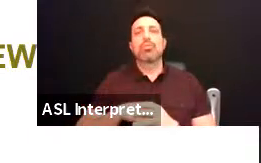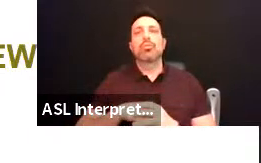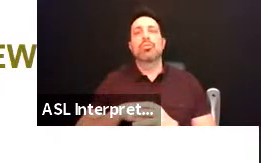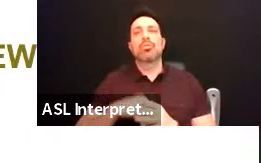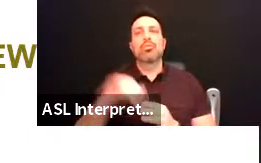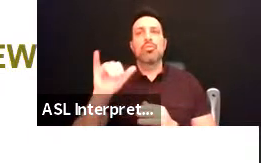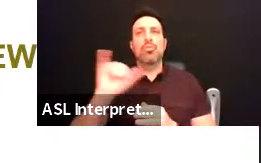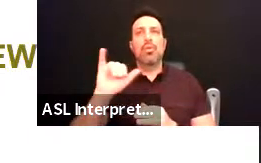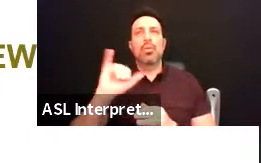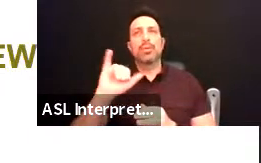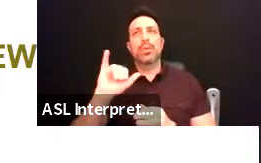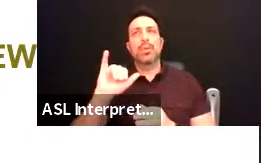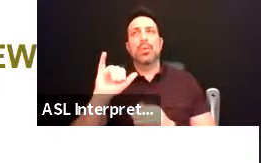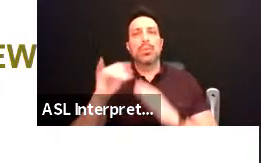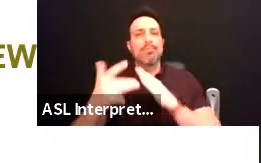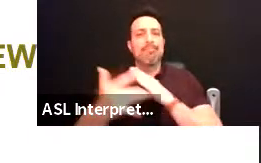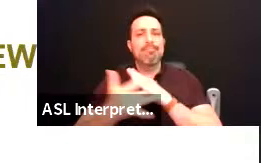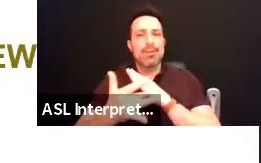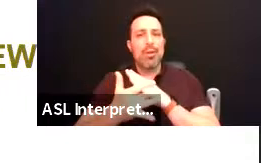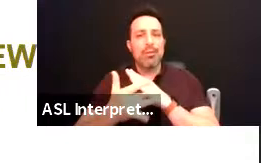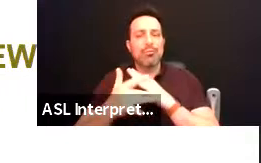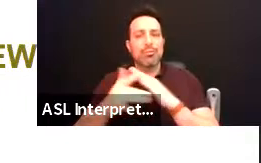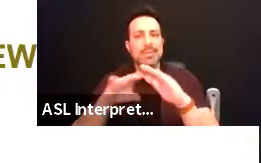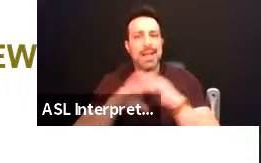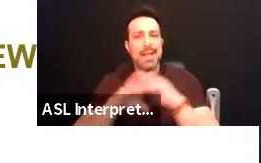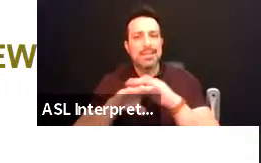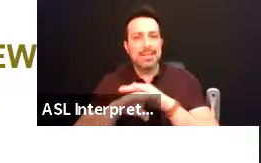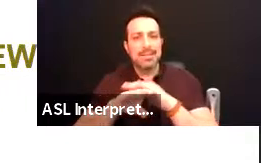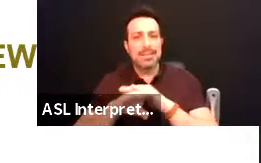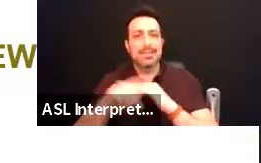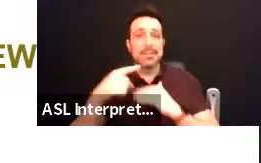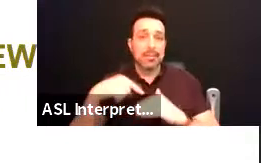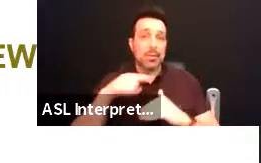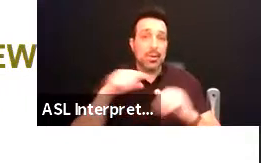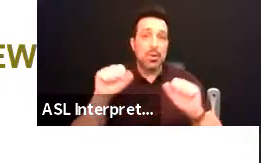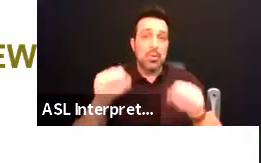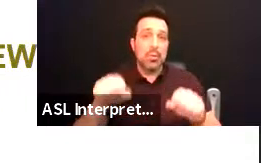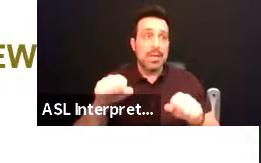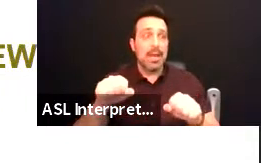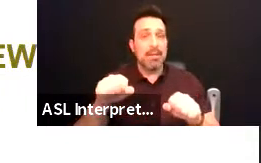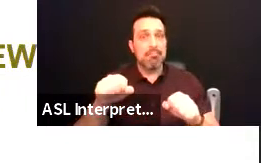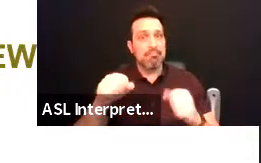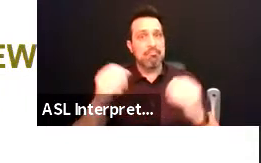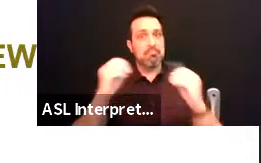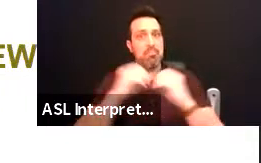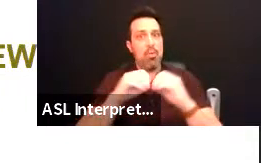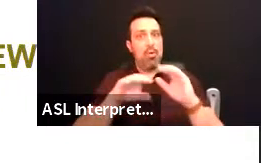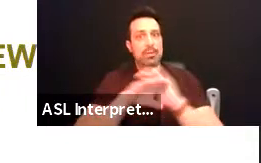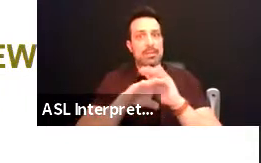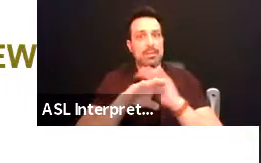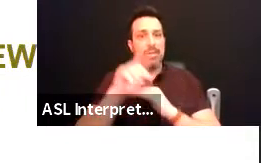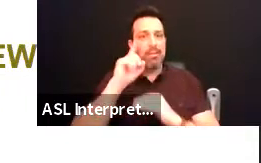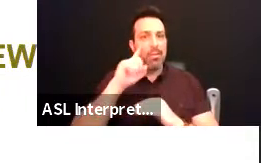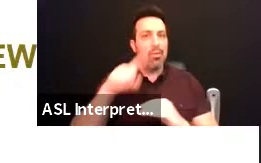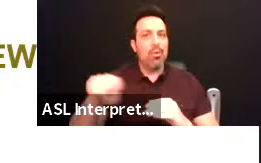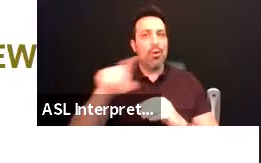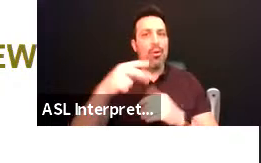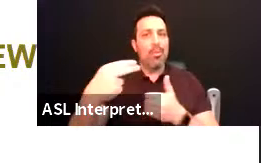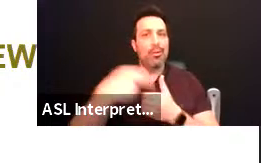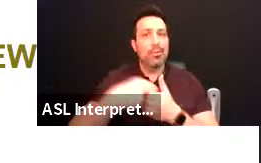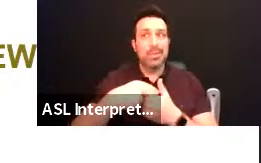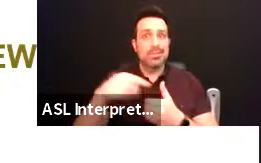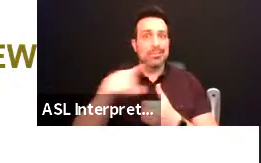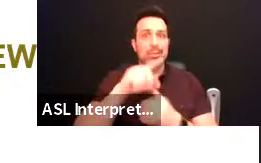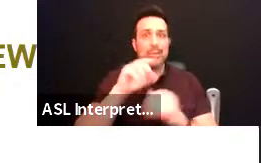just even technology access, that we could make it accessible for participation, people that don't